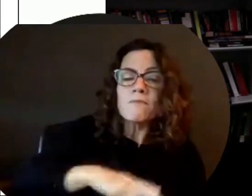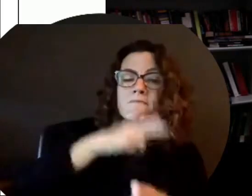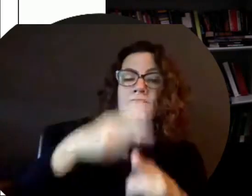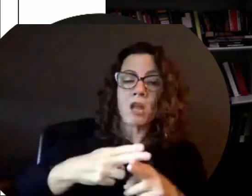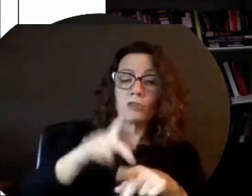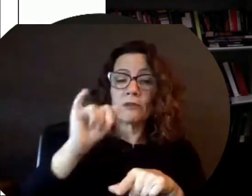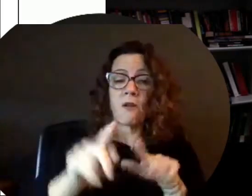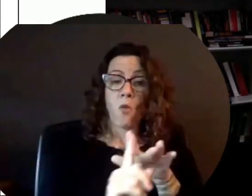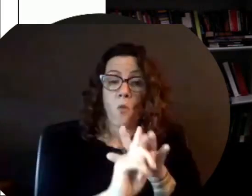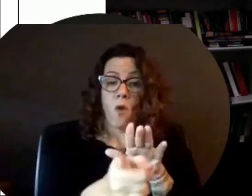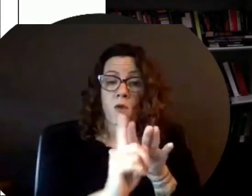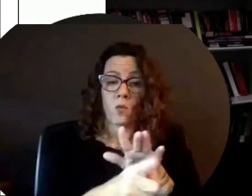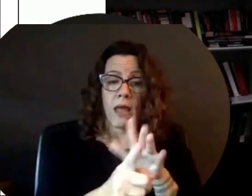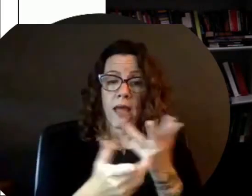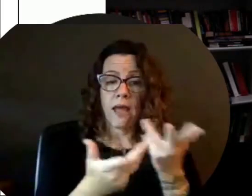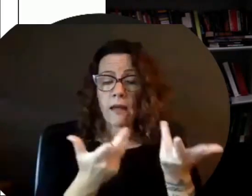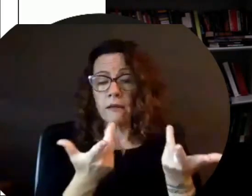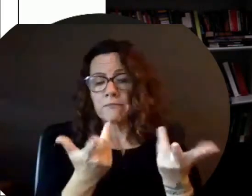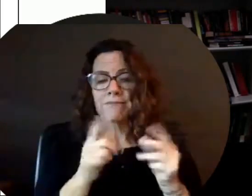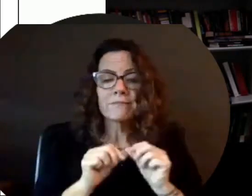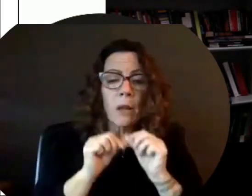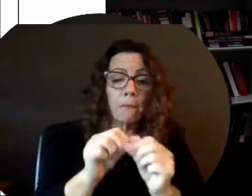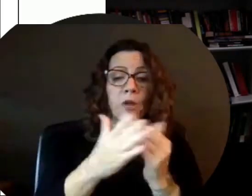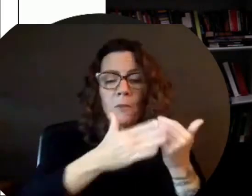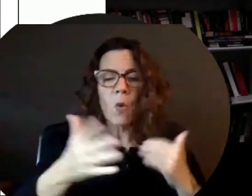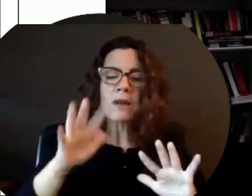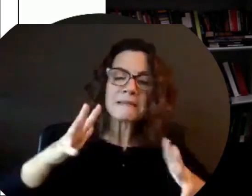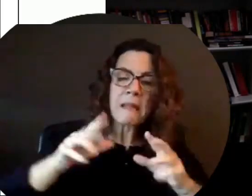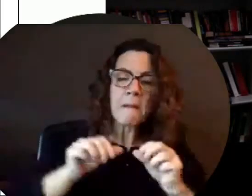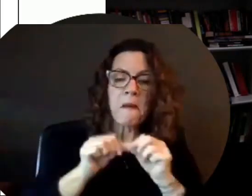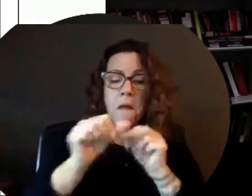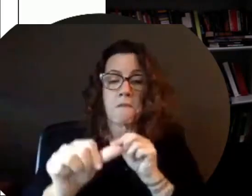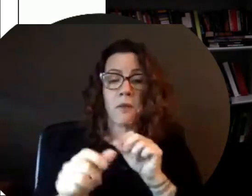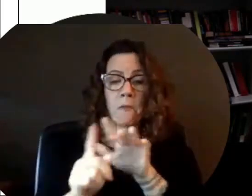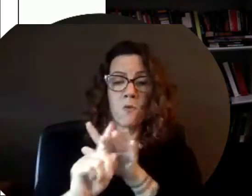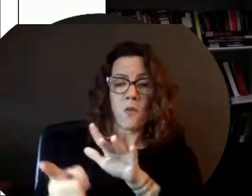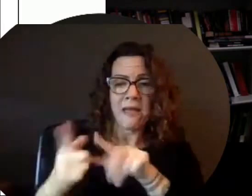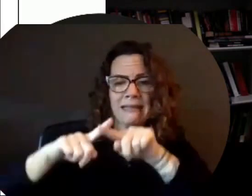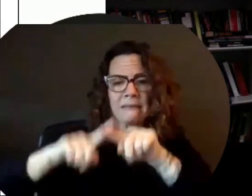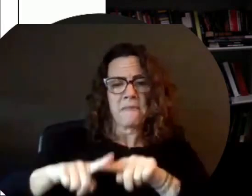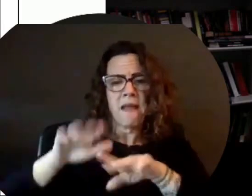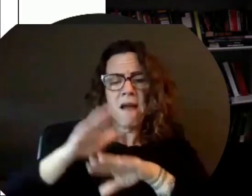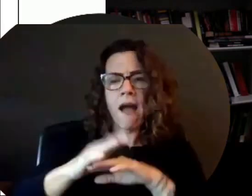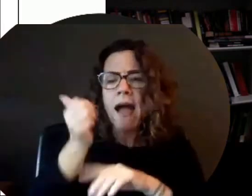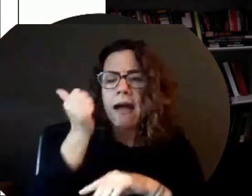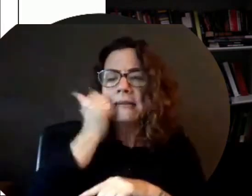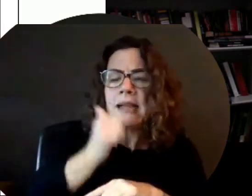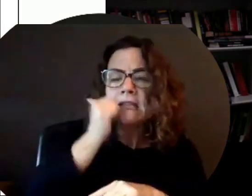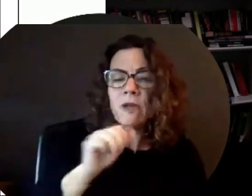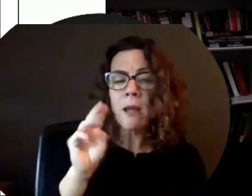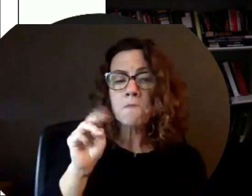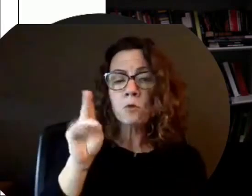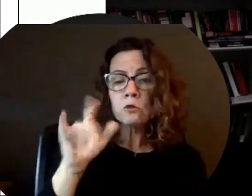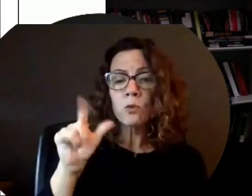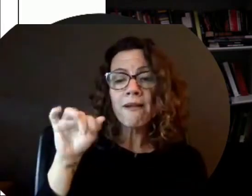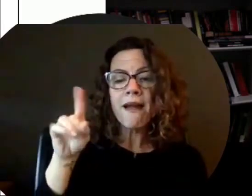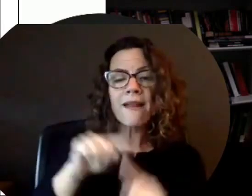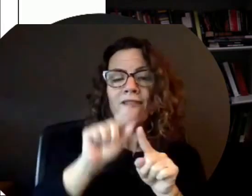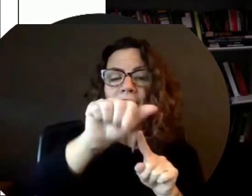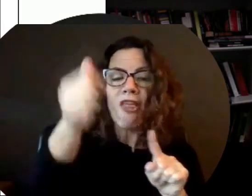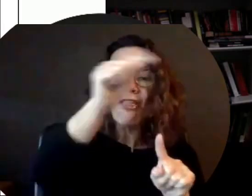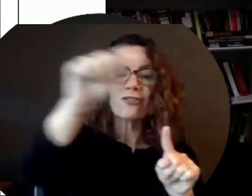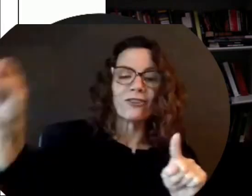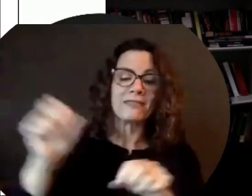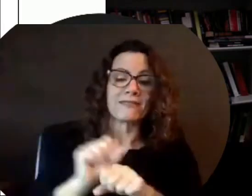other stuff, handing off food, or helping them to hide, or alerting them